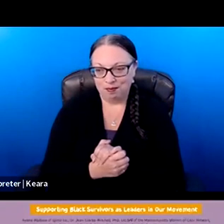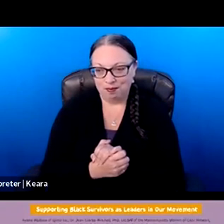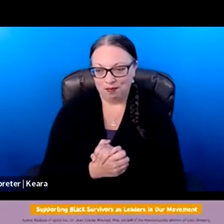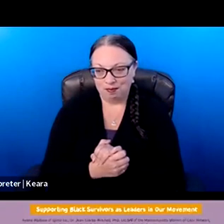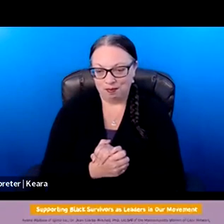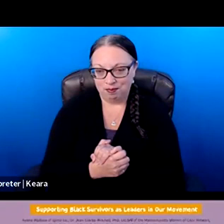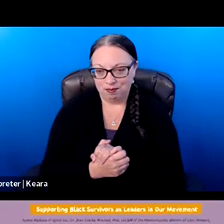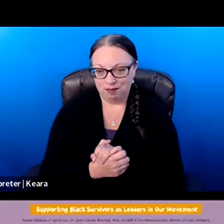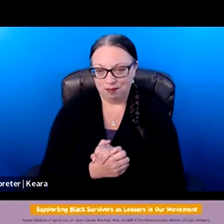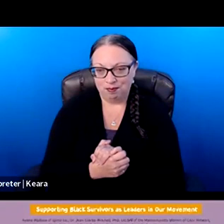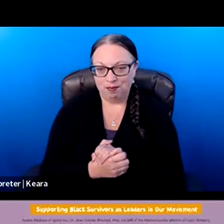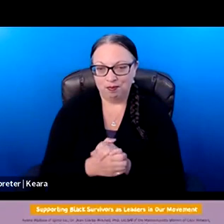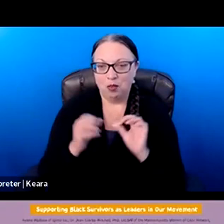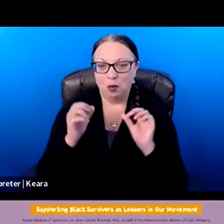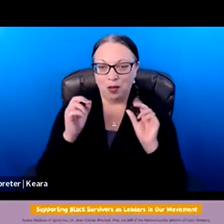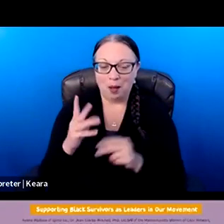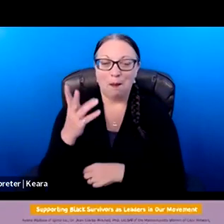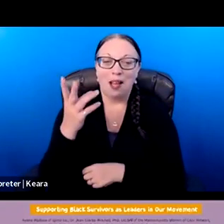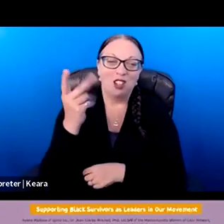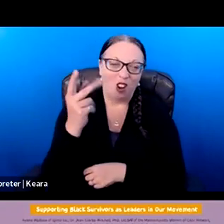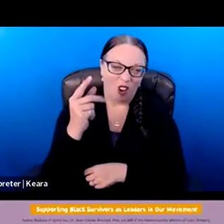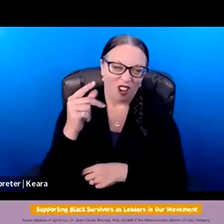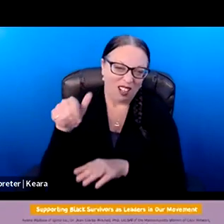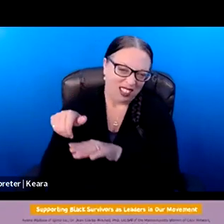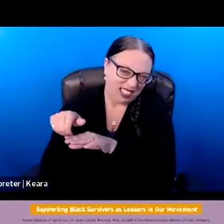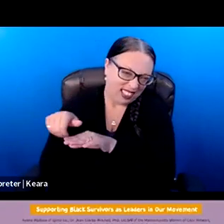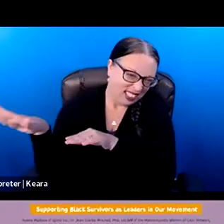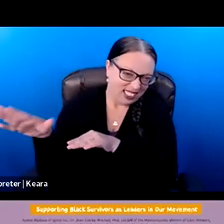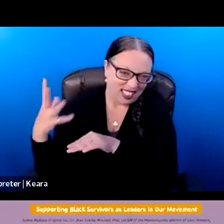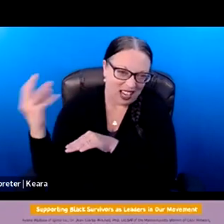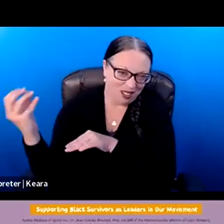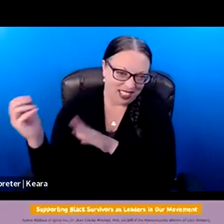In 1 second, I'm gonna put my dog out of the room because she's having the zoomies right now.